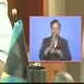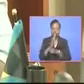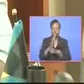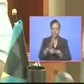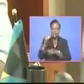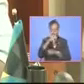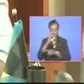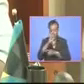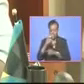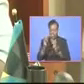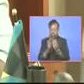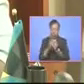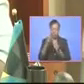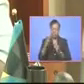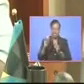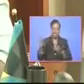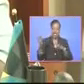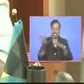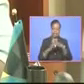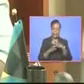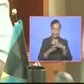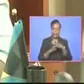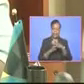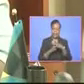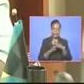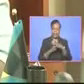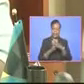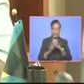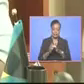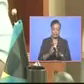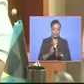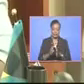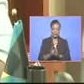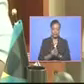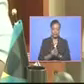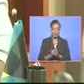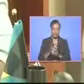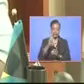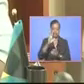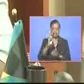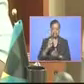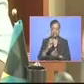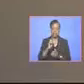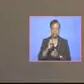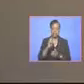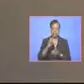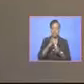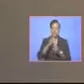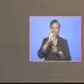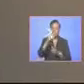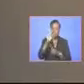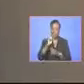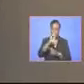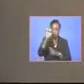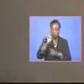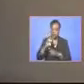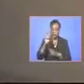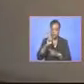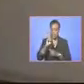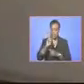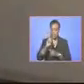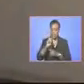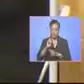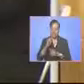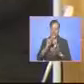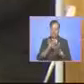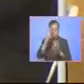if an applicant is either 50% positive for this job or 90% positive for this job. The labor director says the department